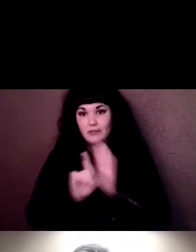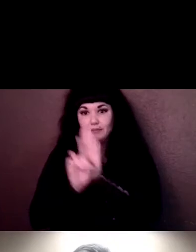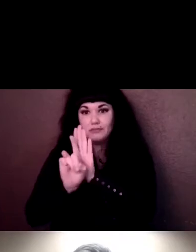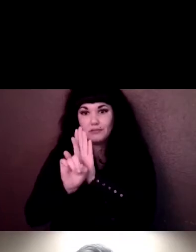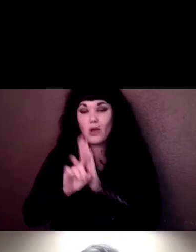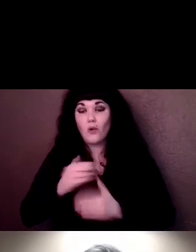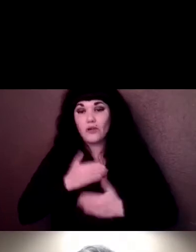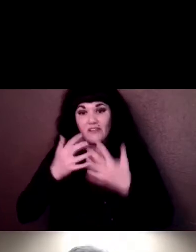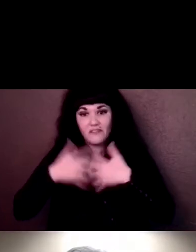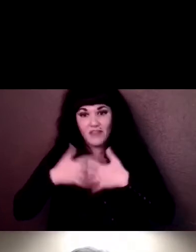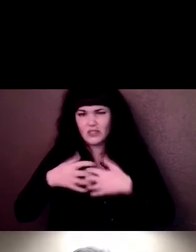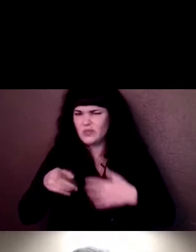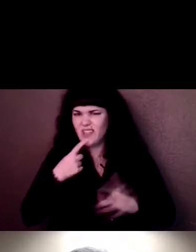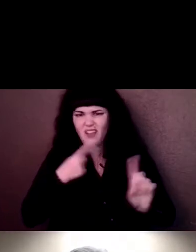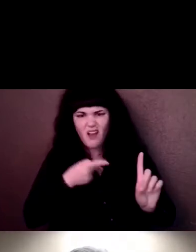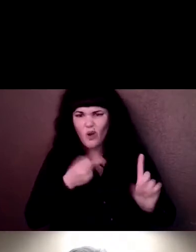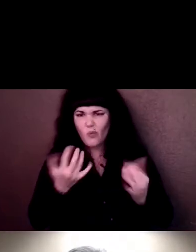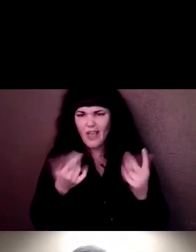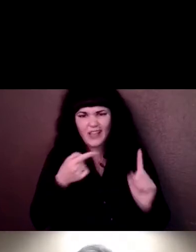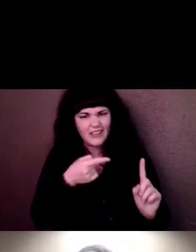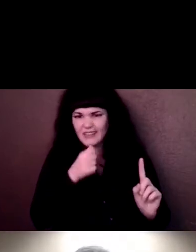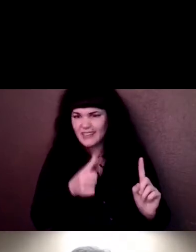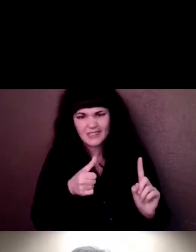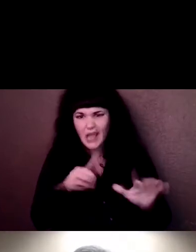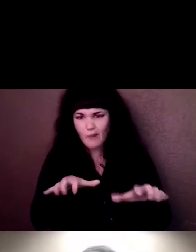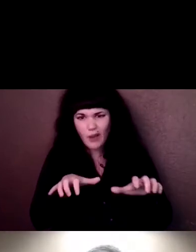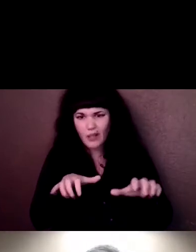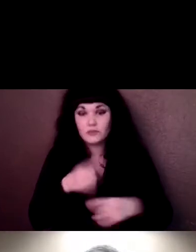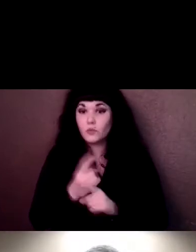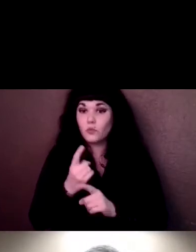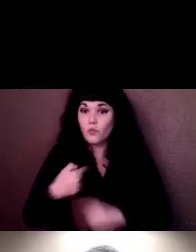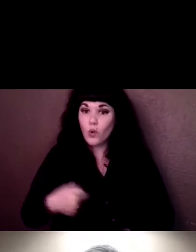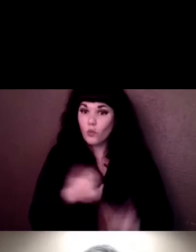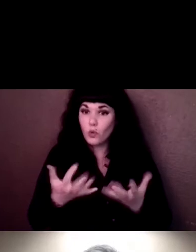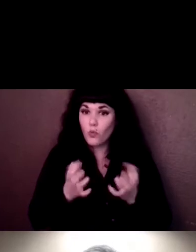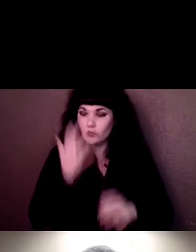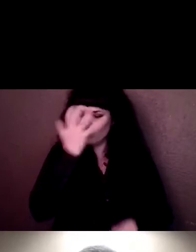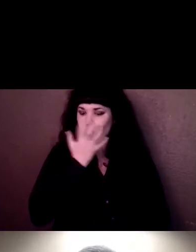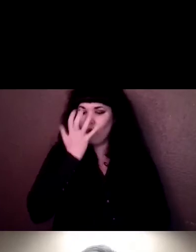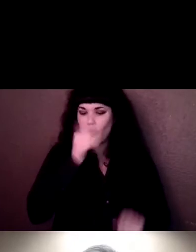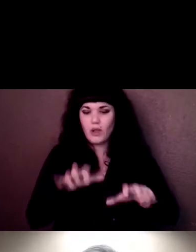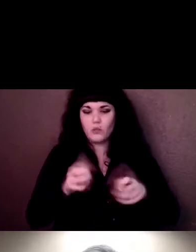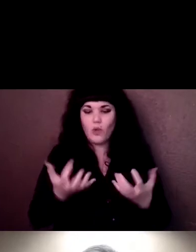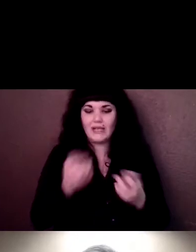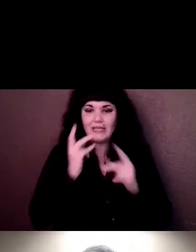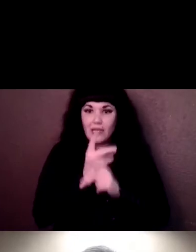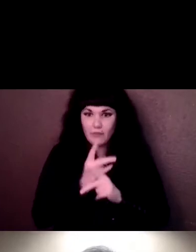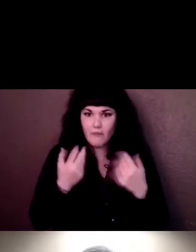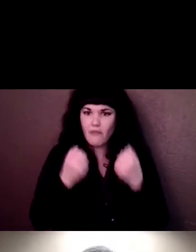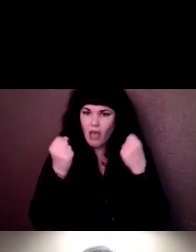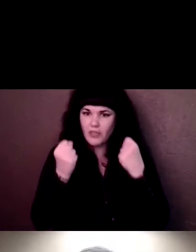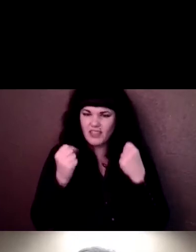paralyzed. And that's the point. We don't want our individuals looking paralyzed. We want to keep them as healthy and as fit as